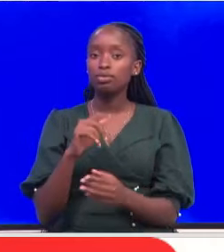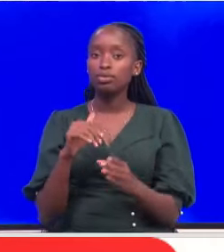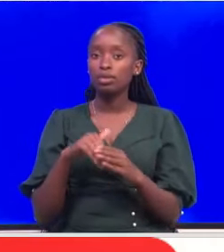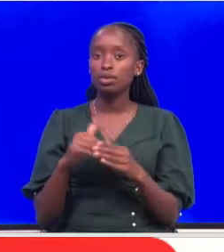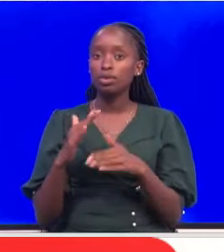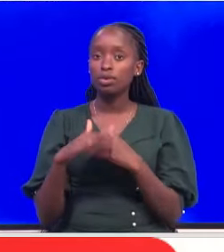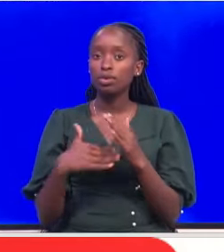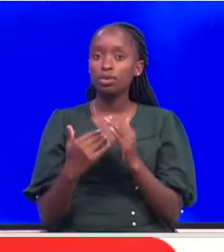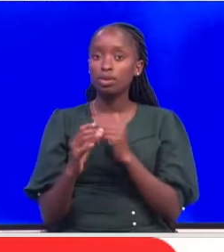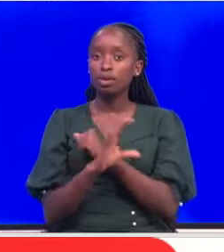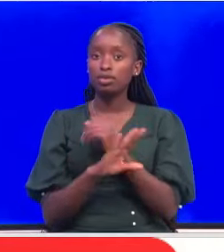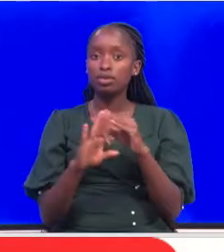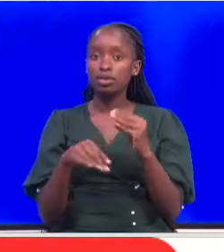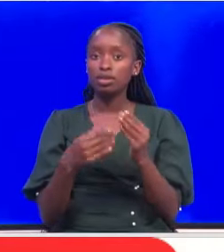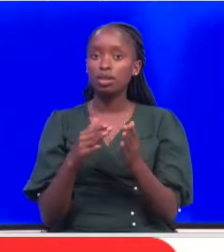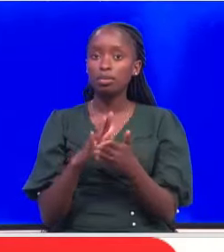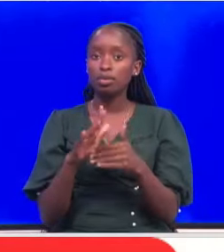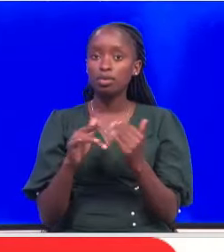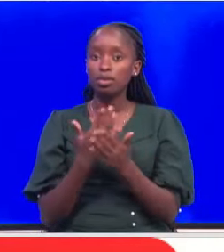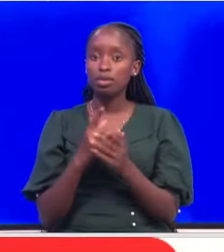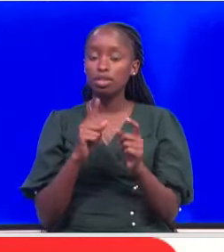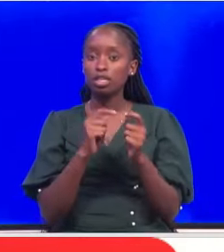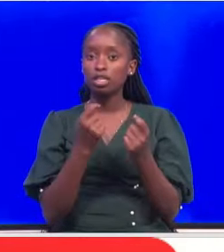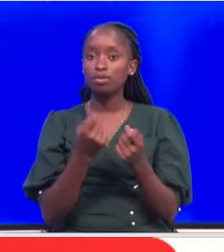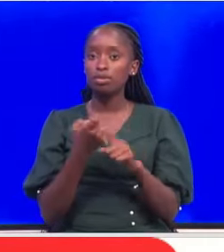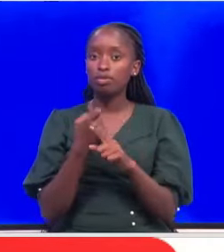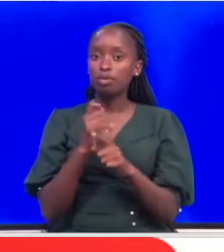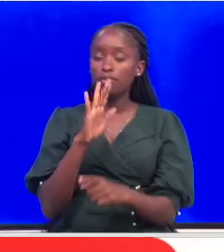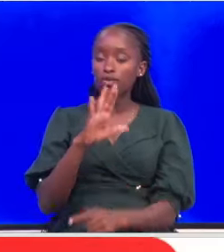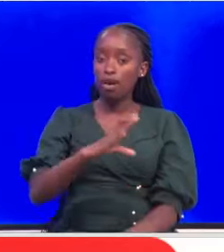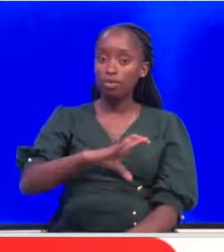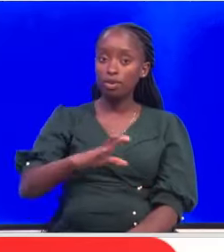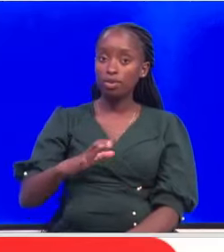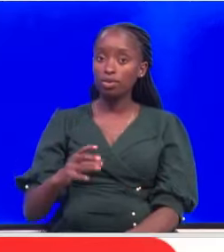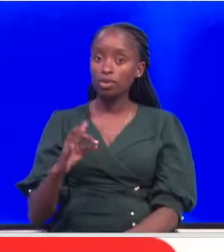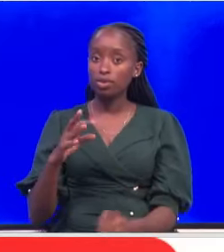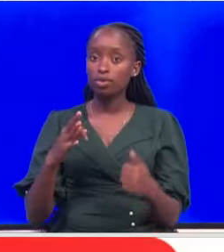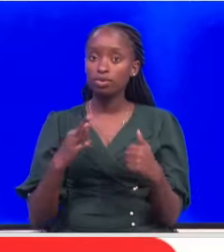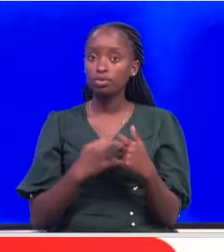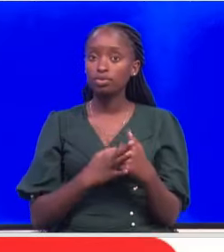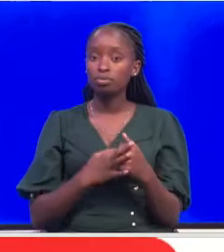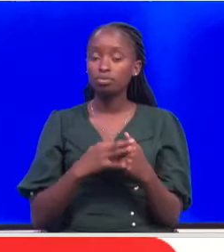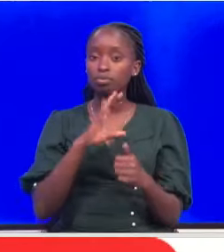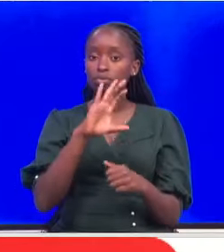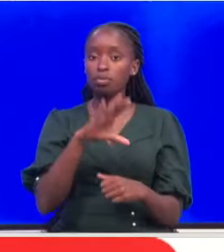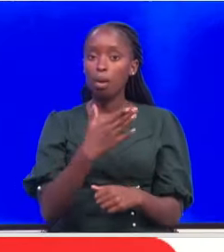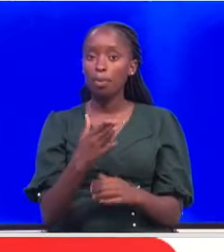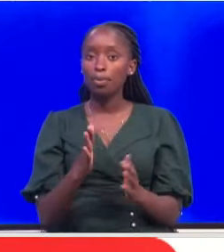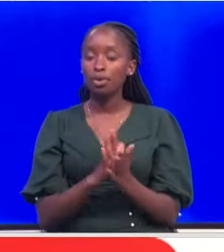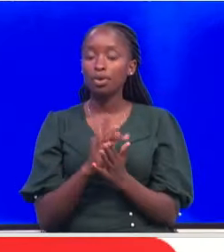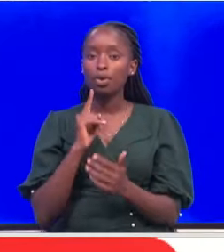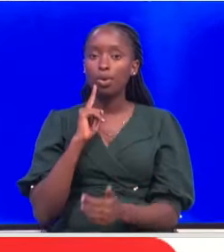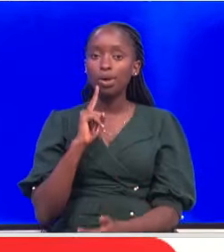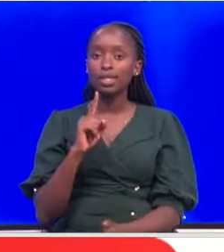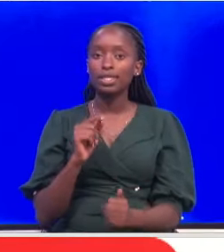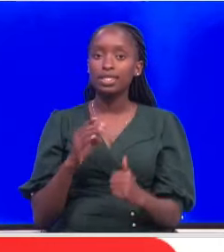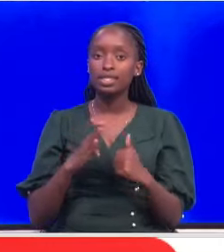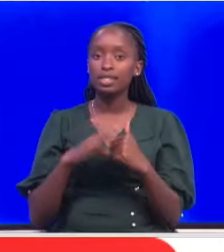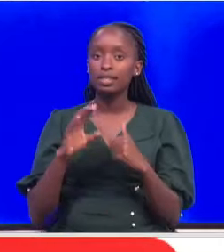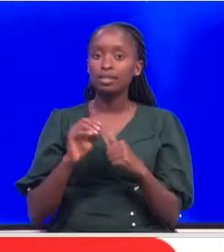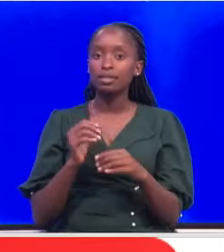give tournaments more vibrancy. Teams from 5 counties, 38 constituencies, and 190 wards